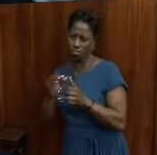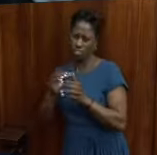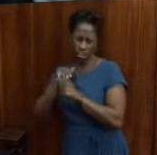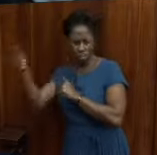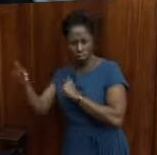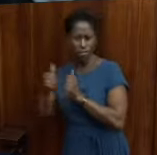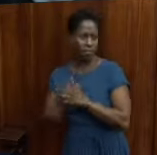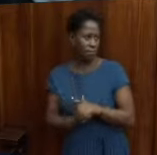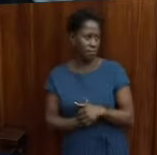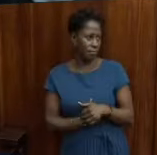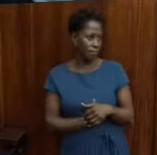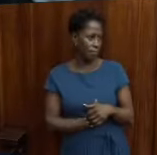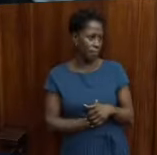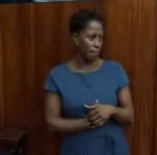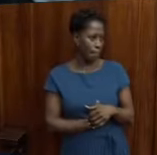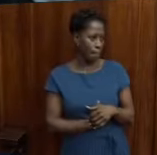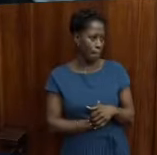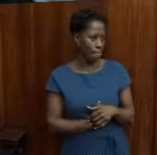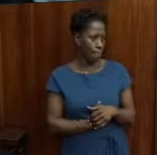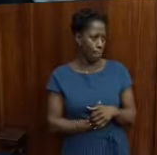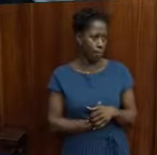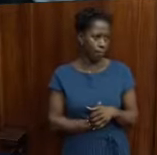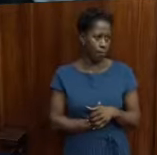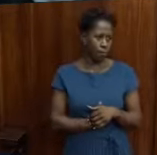The statutory board.